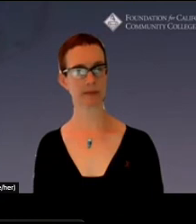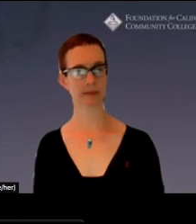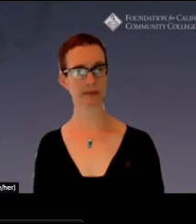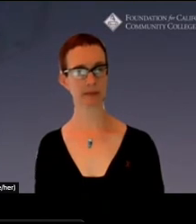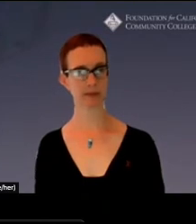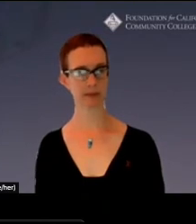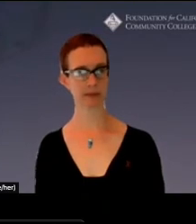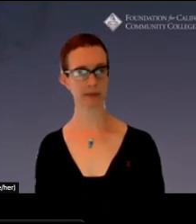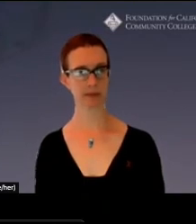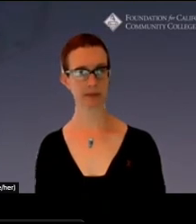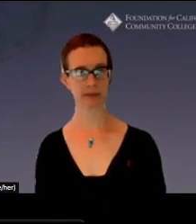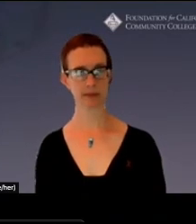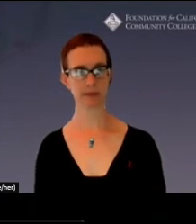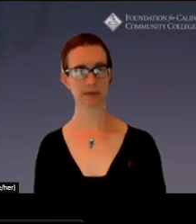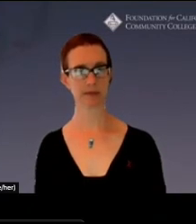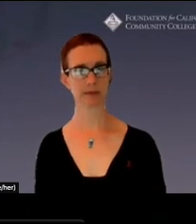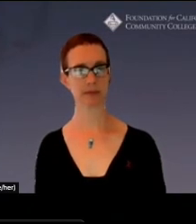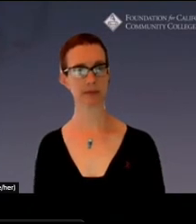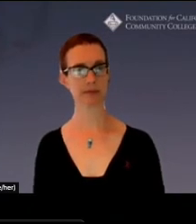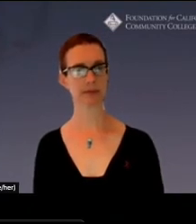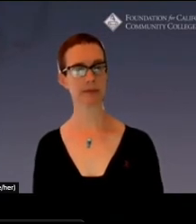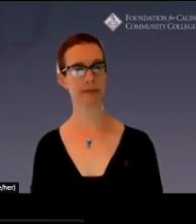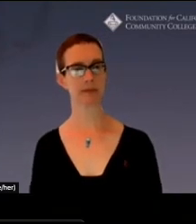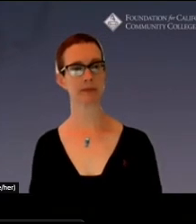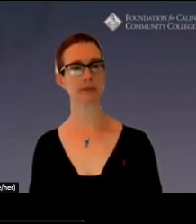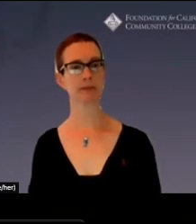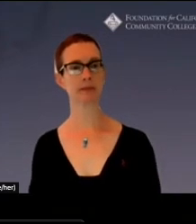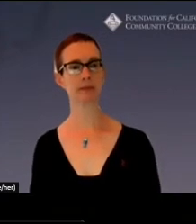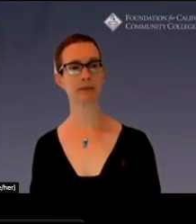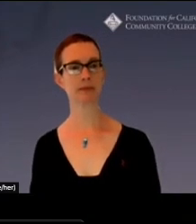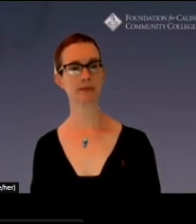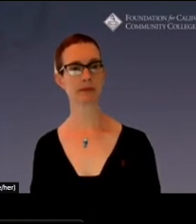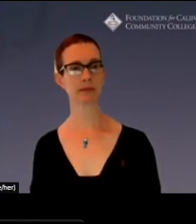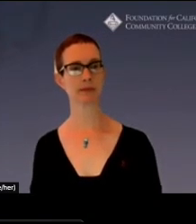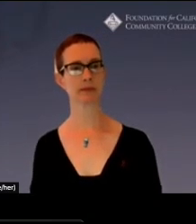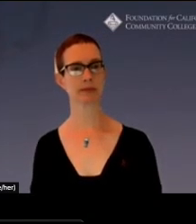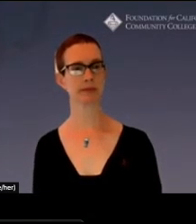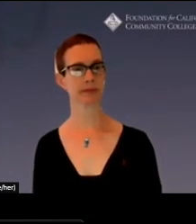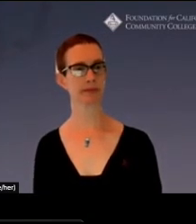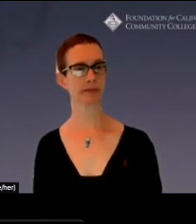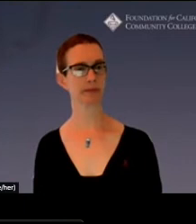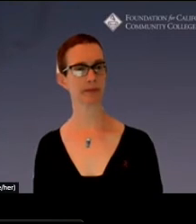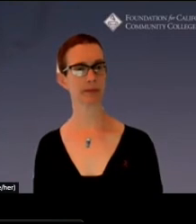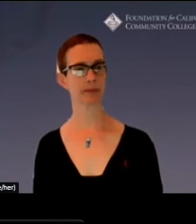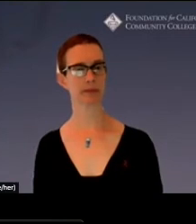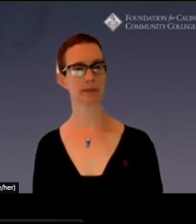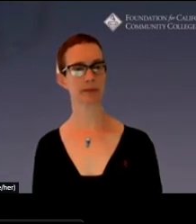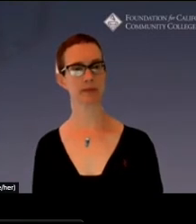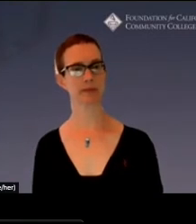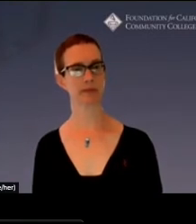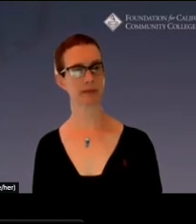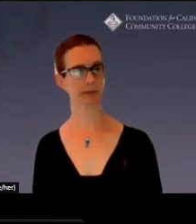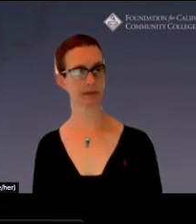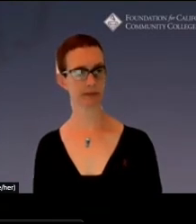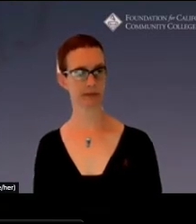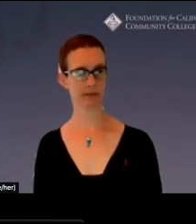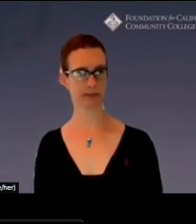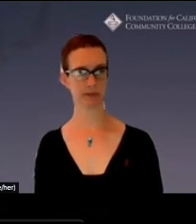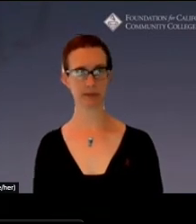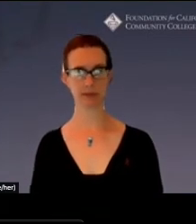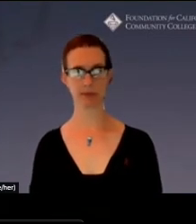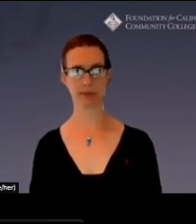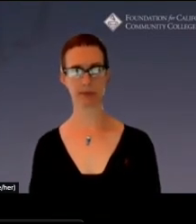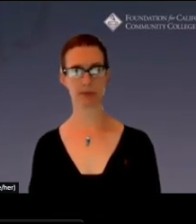general primer on the data system is that it is the state's effort to create, mostly at the state level,